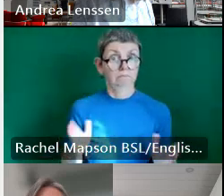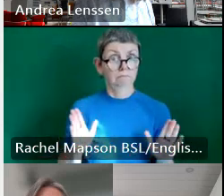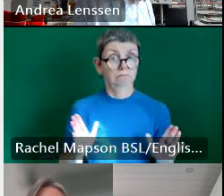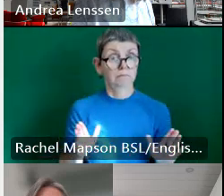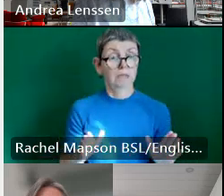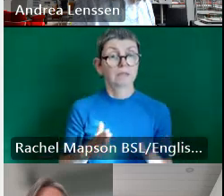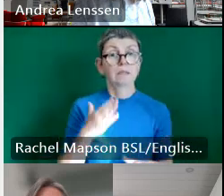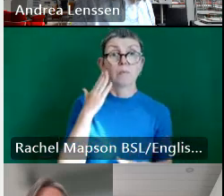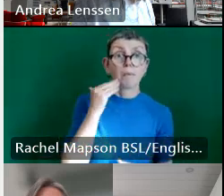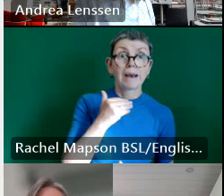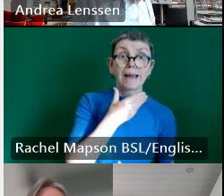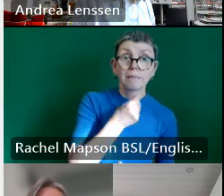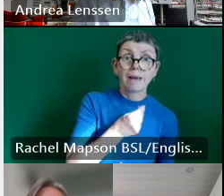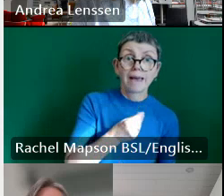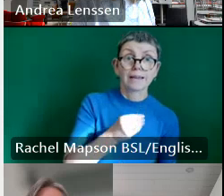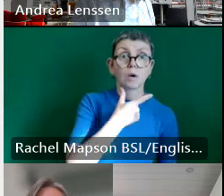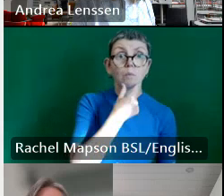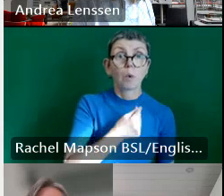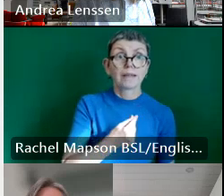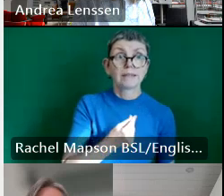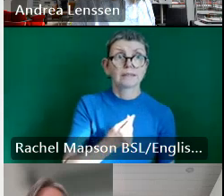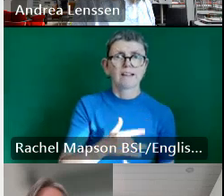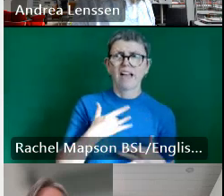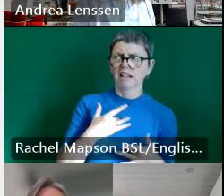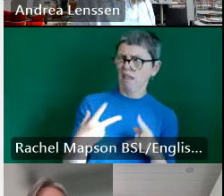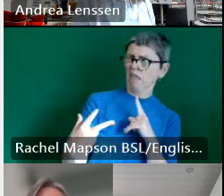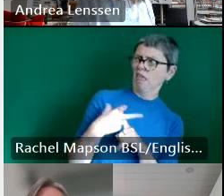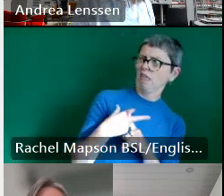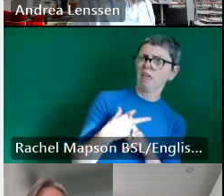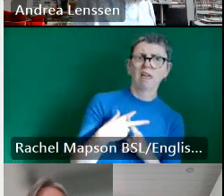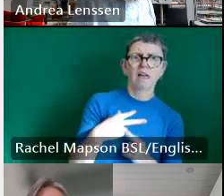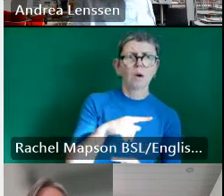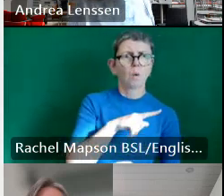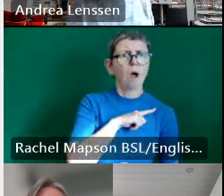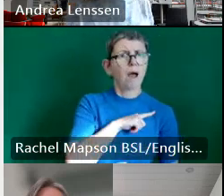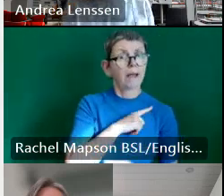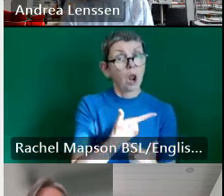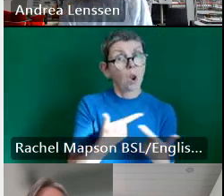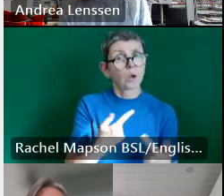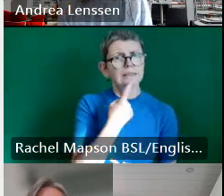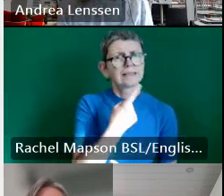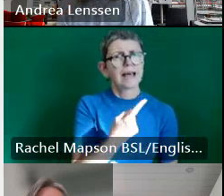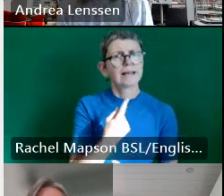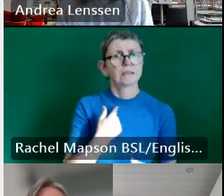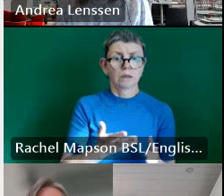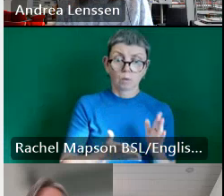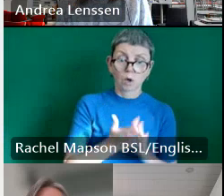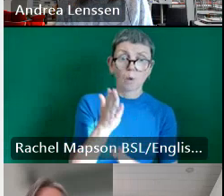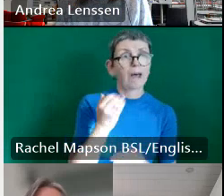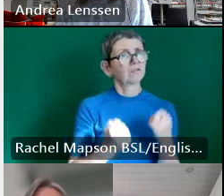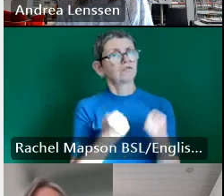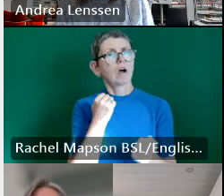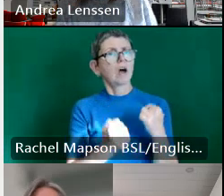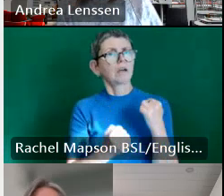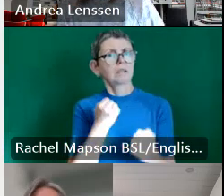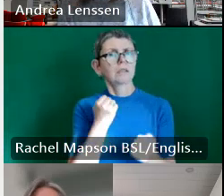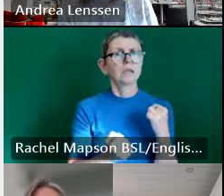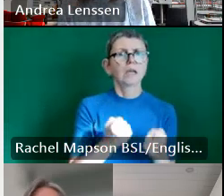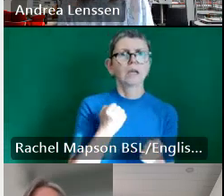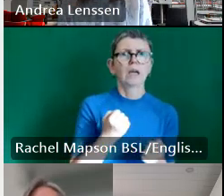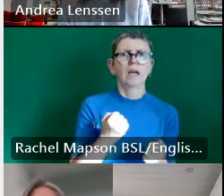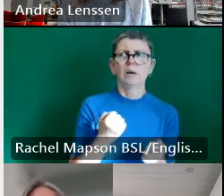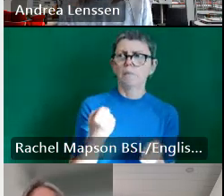boys in particular felt very targeted during that time. Some of them spoke about going out for a jog for exercise and being